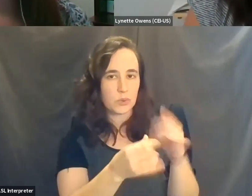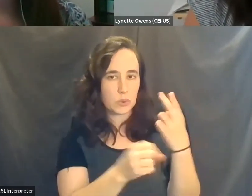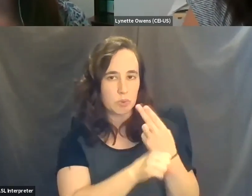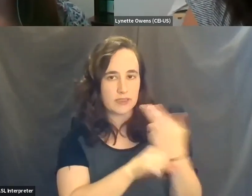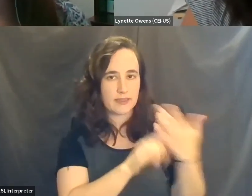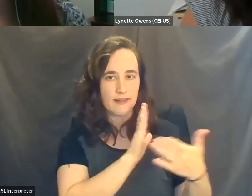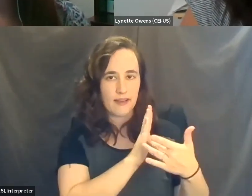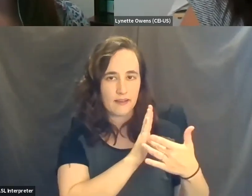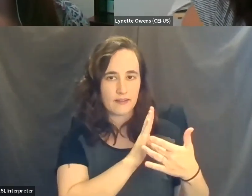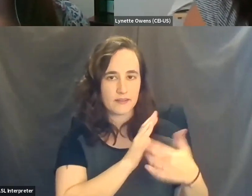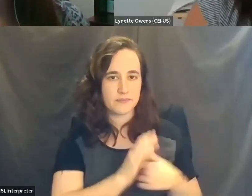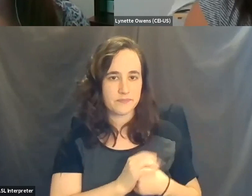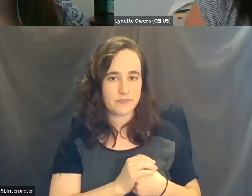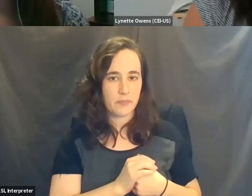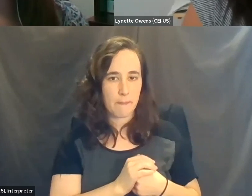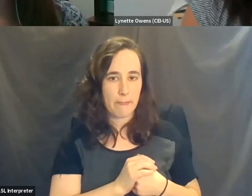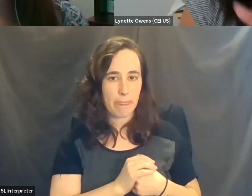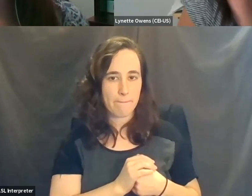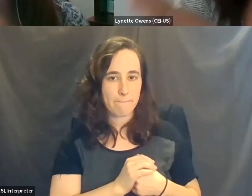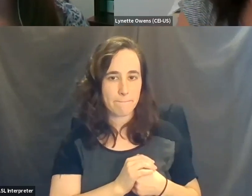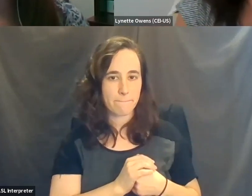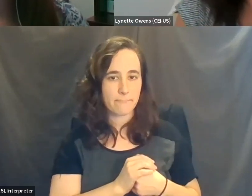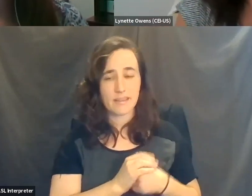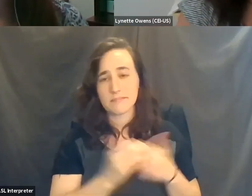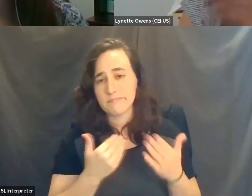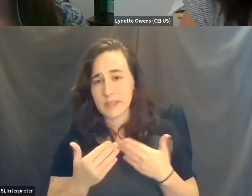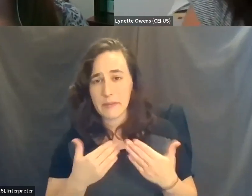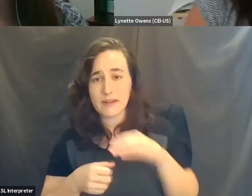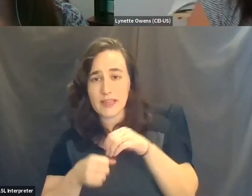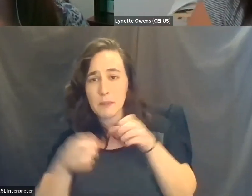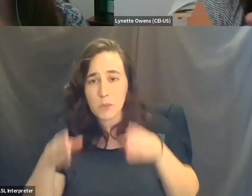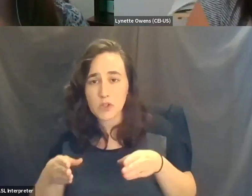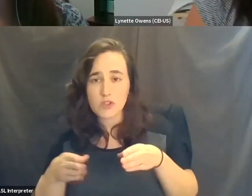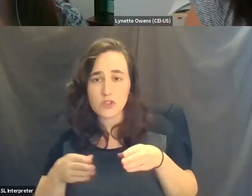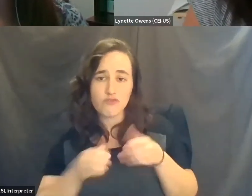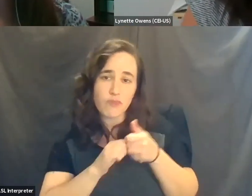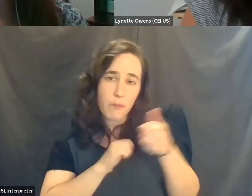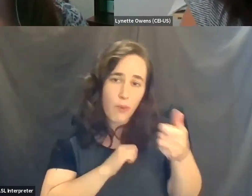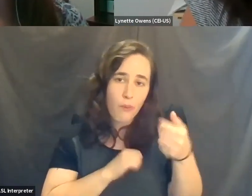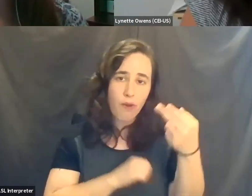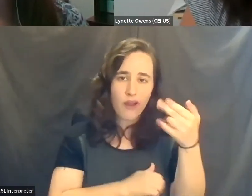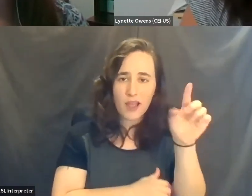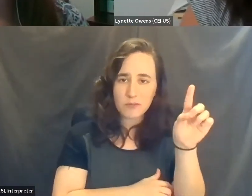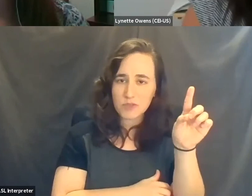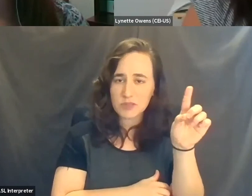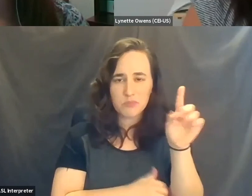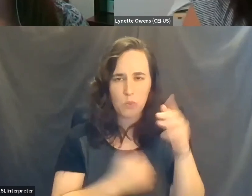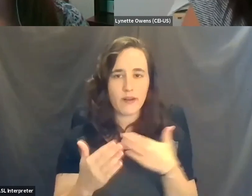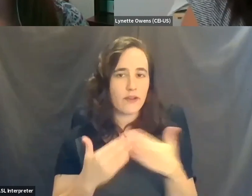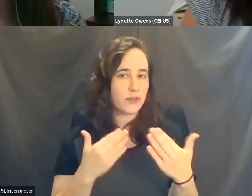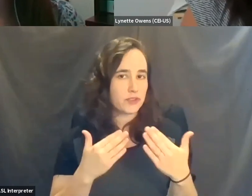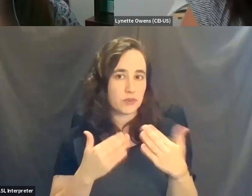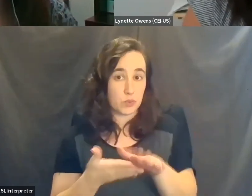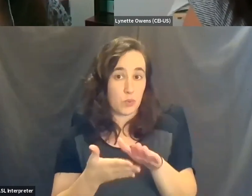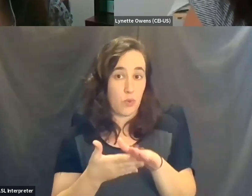technology, whether or not they're remote, hybrid, or in person? What are three things that you'd like parents to do